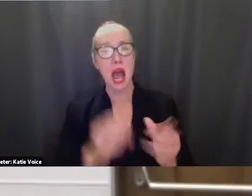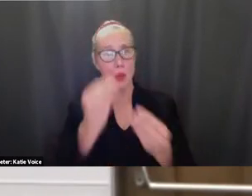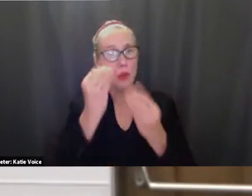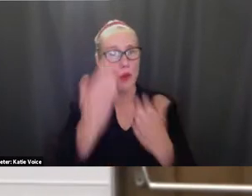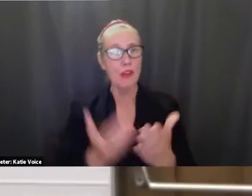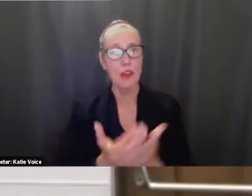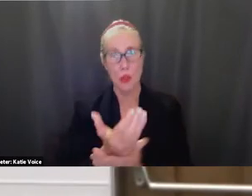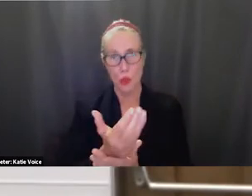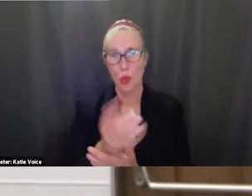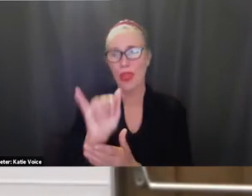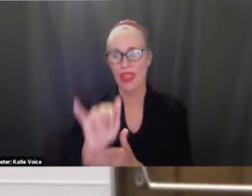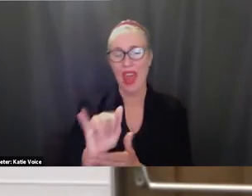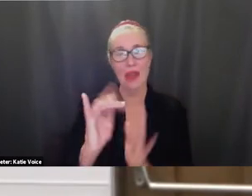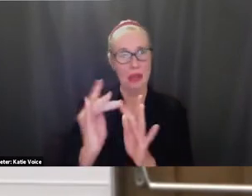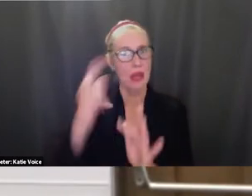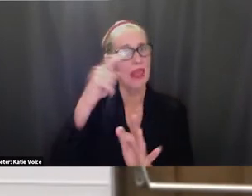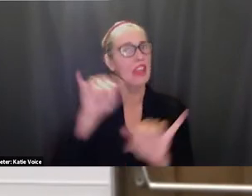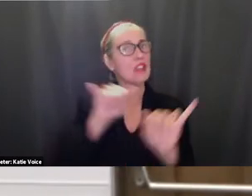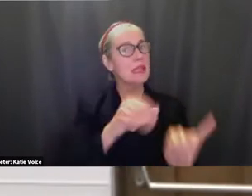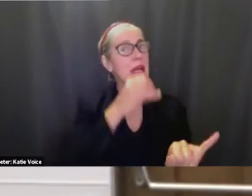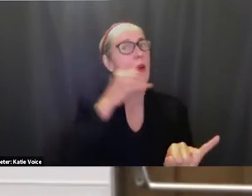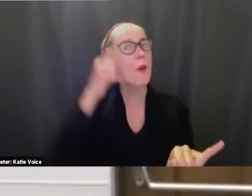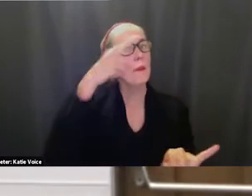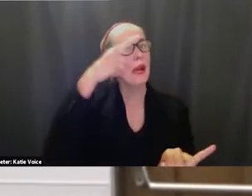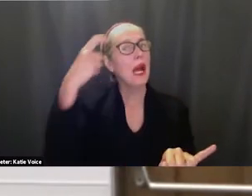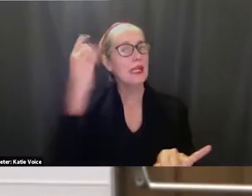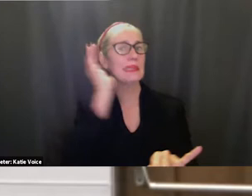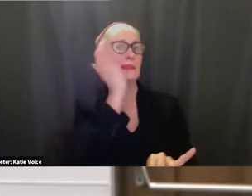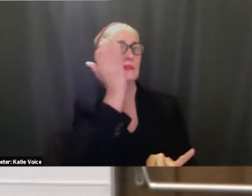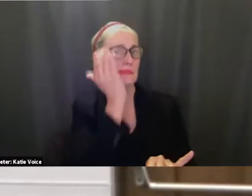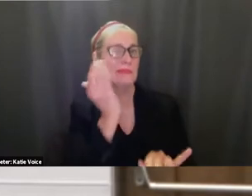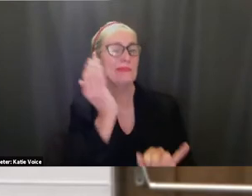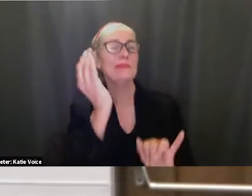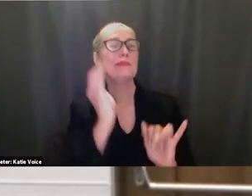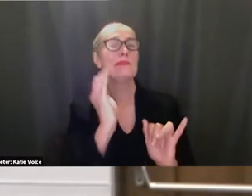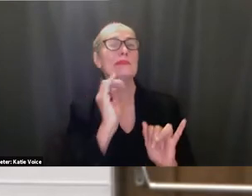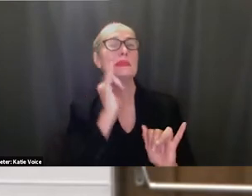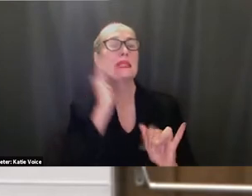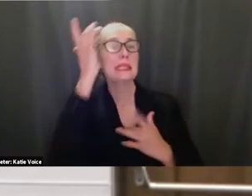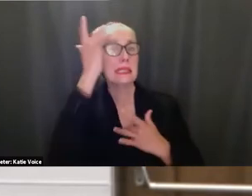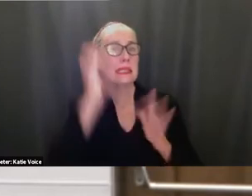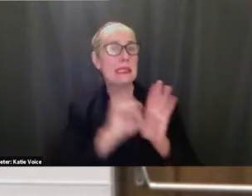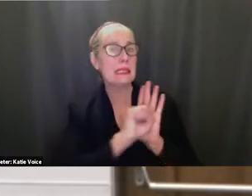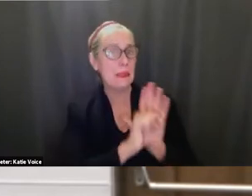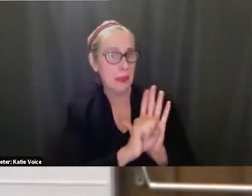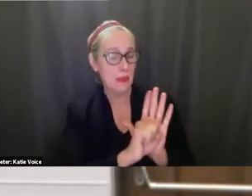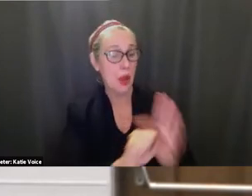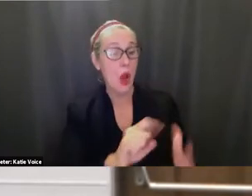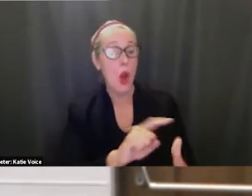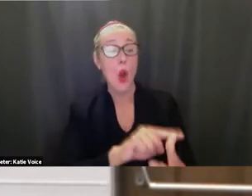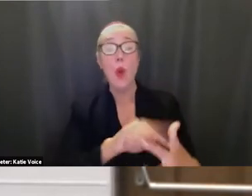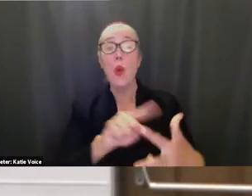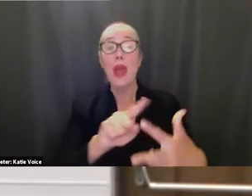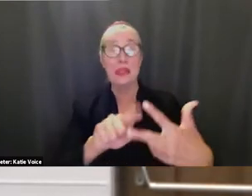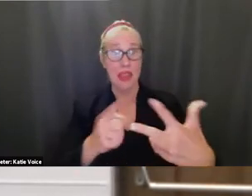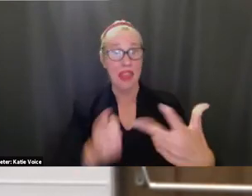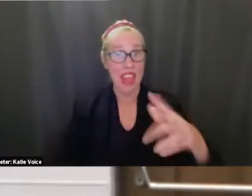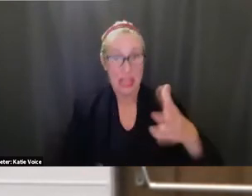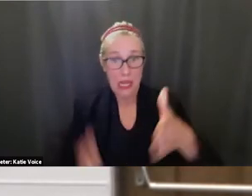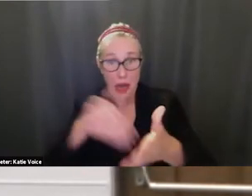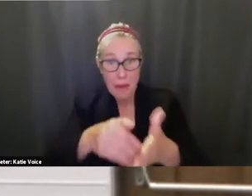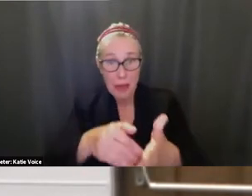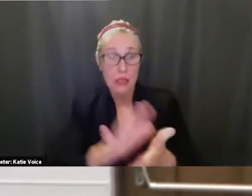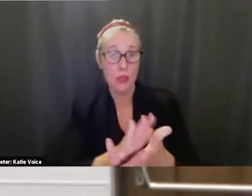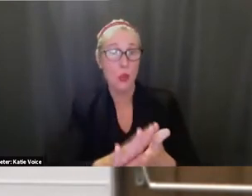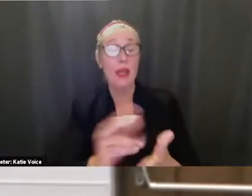staying home because of symptoms um they may return when one of three things occurs